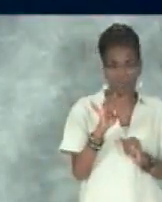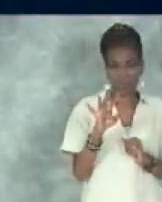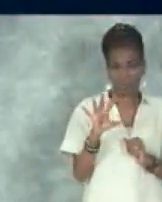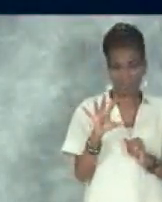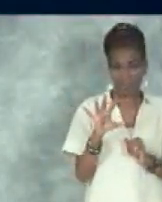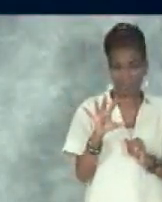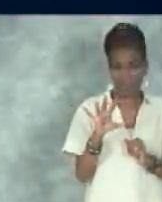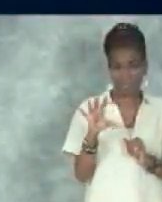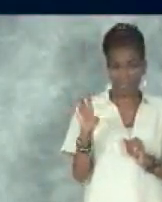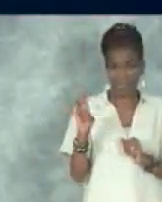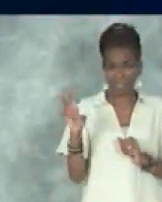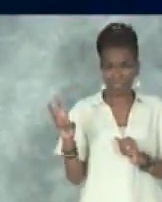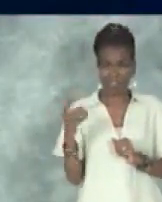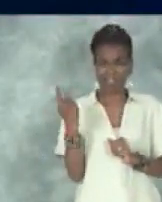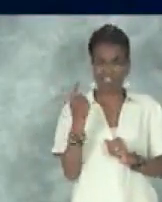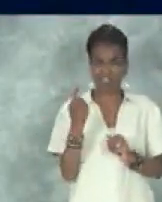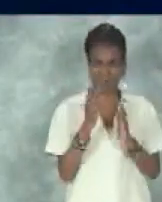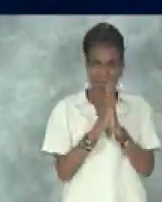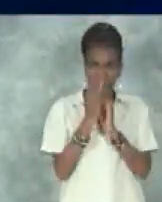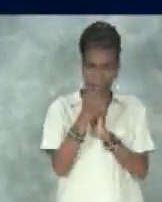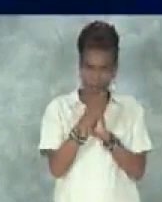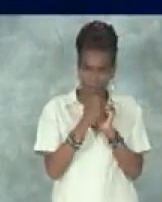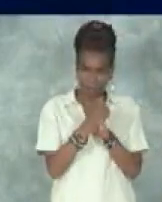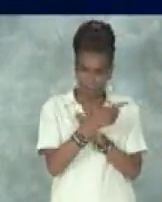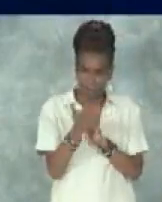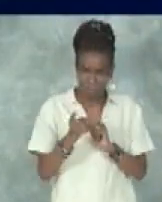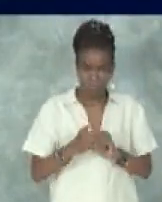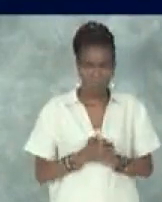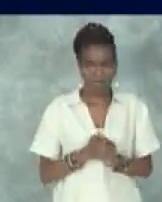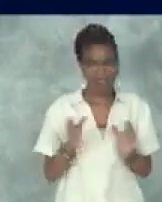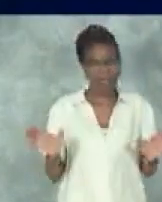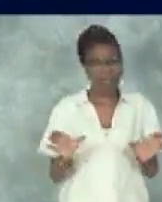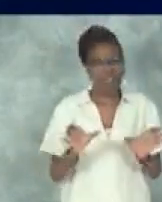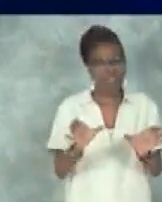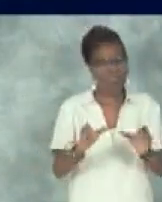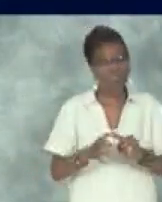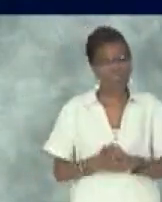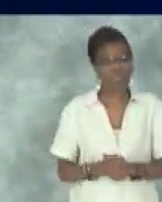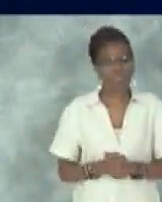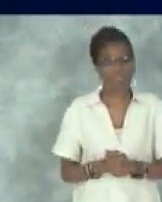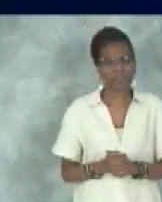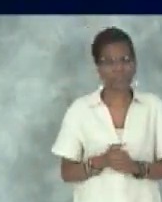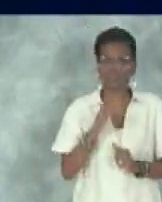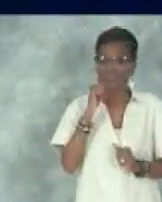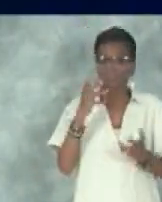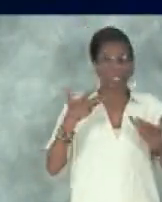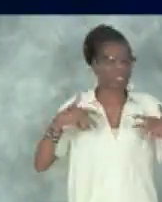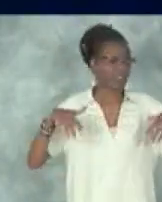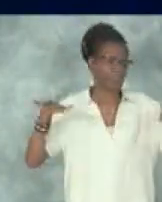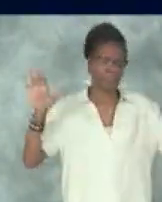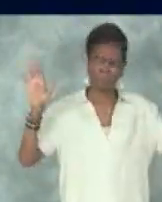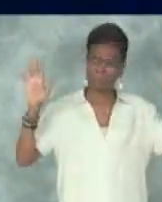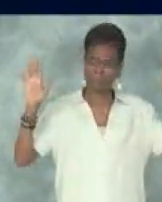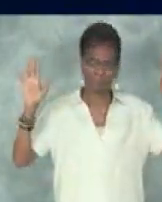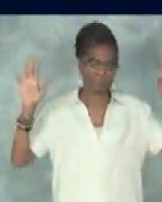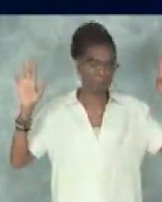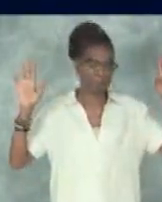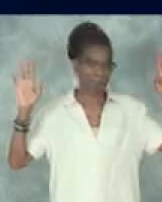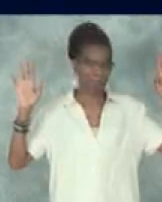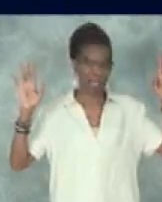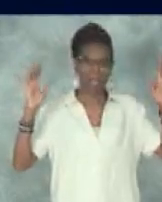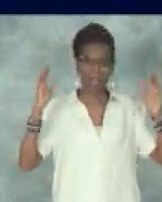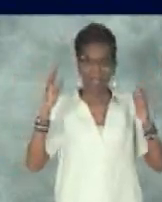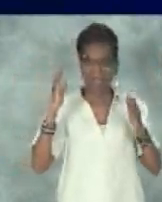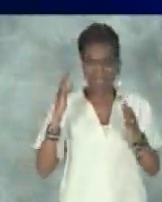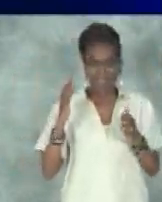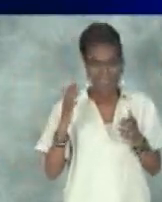you to bring you into the life of this church. I want to encourage you to not give up. Some of us are getting tired